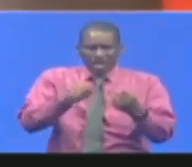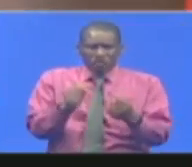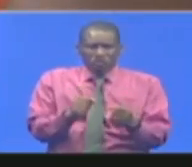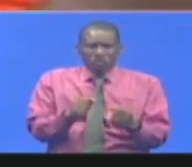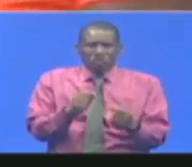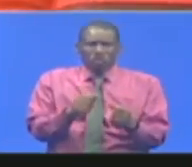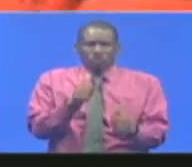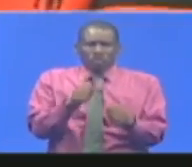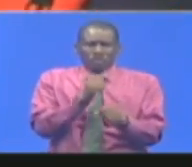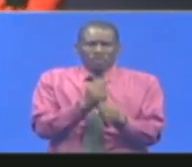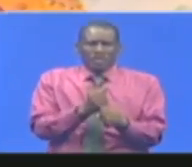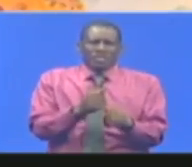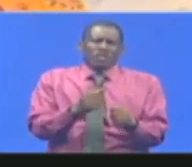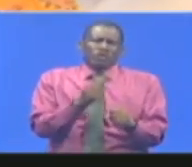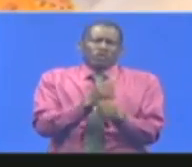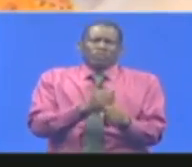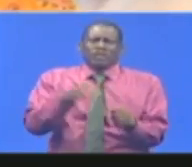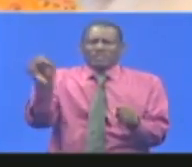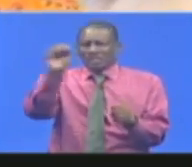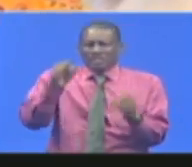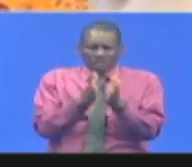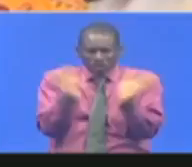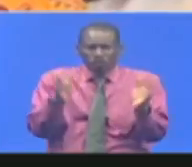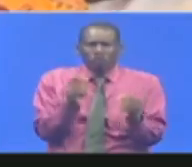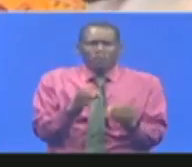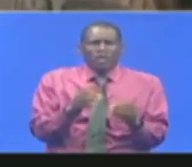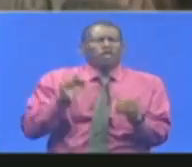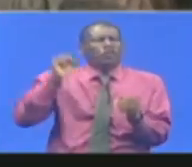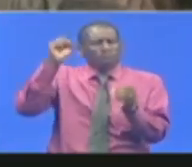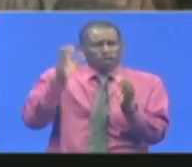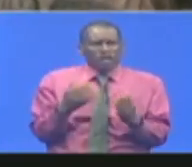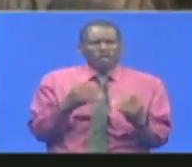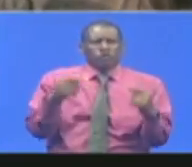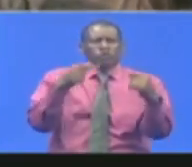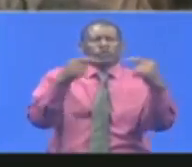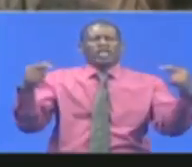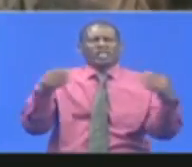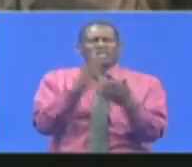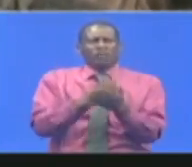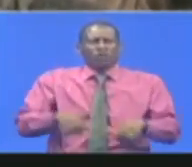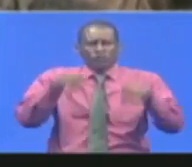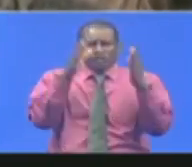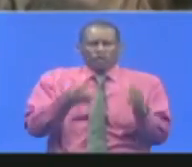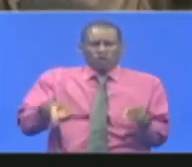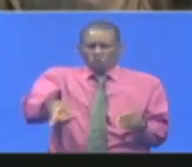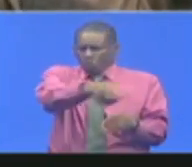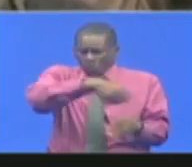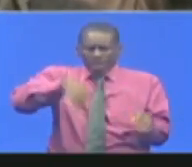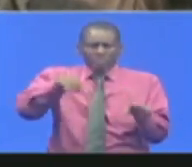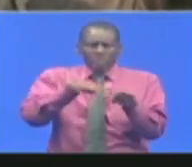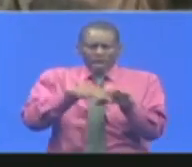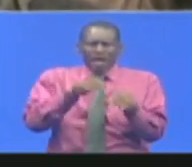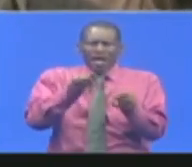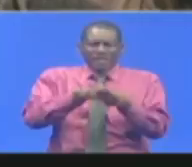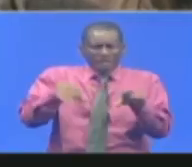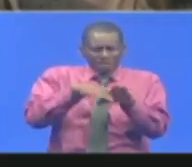SG to politics, was opposed by some of the union's officials. Vile Maremba alifanya wa KUPET, alipochaguliwa kwenda